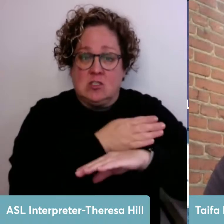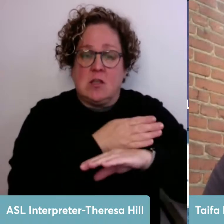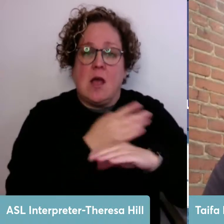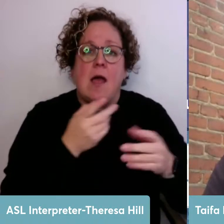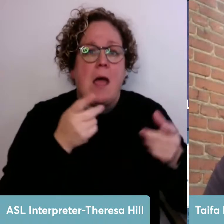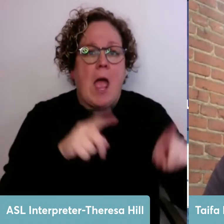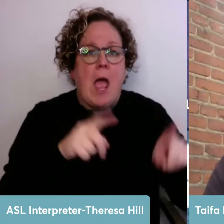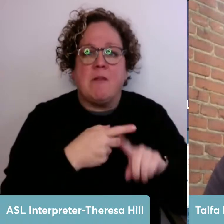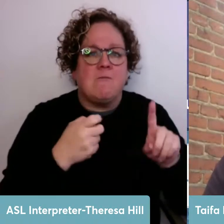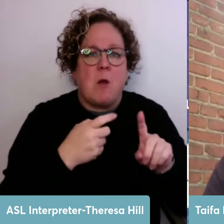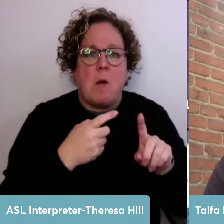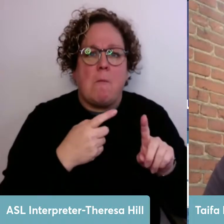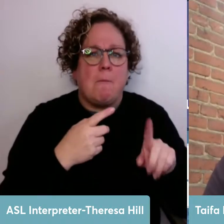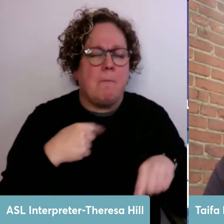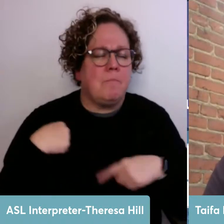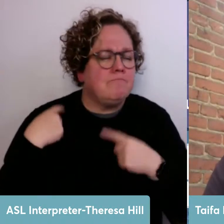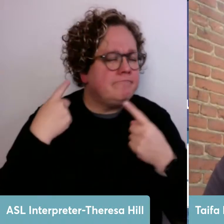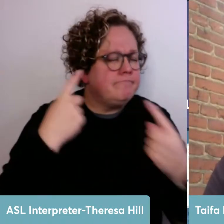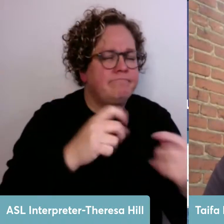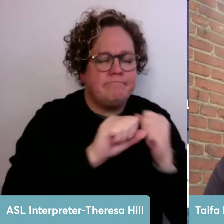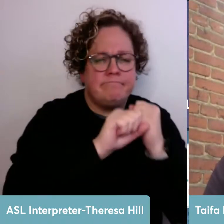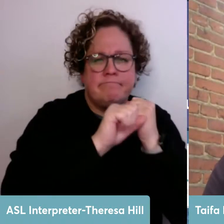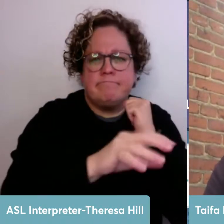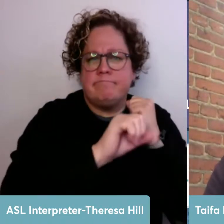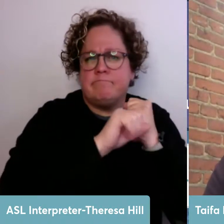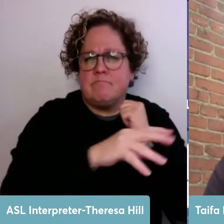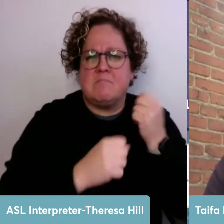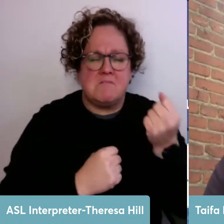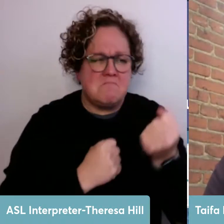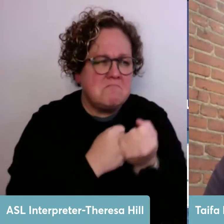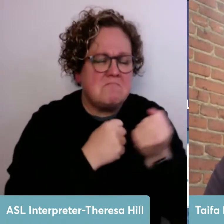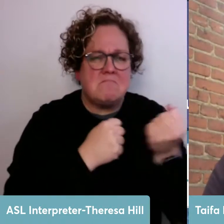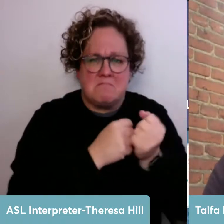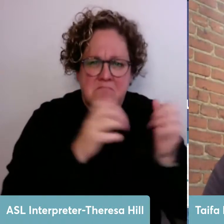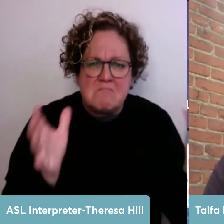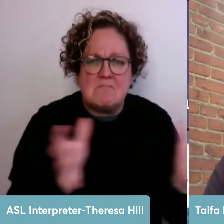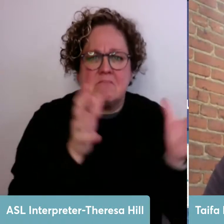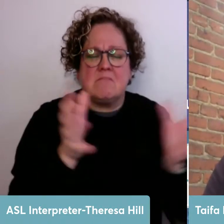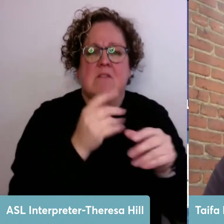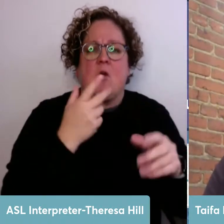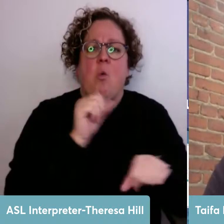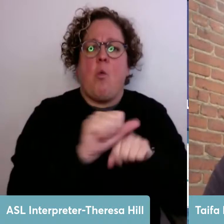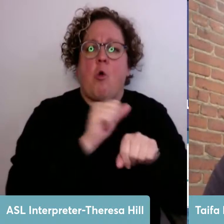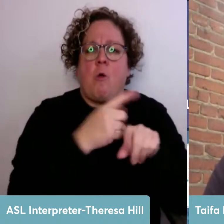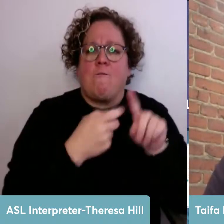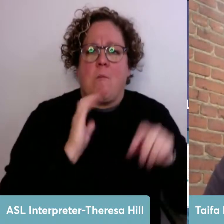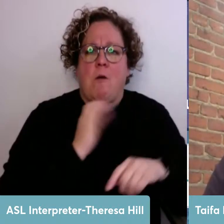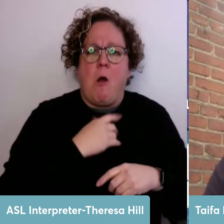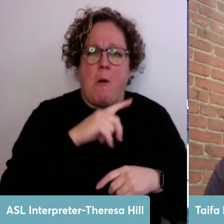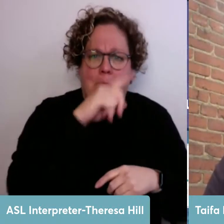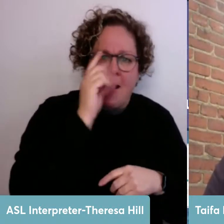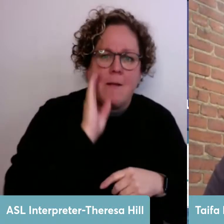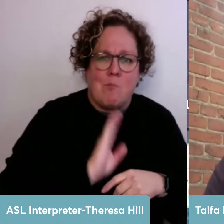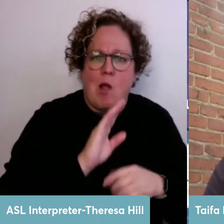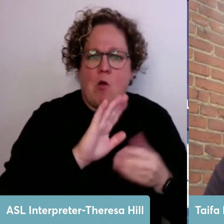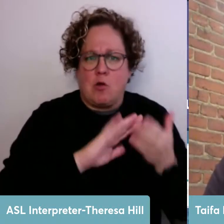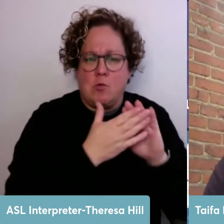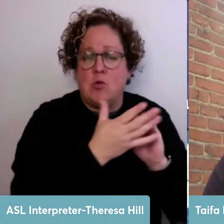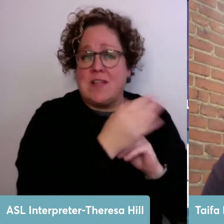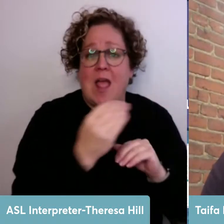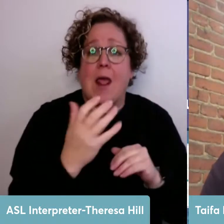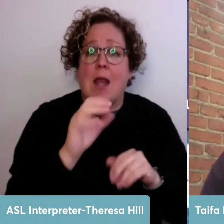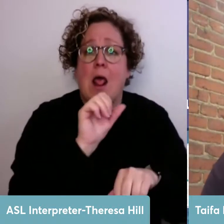organizing and advocacy in Black and Brown communities and by our labor partners, not to mention voting in